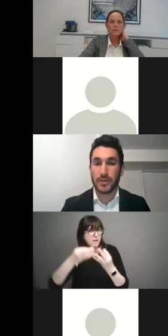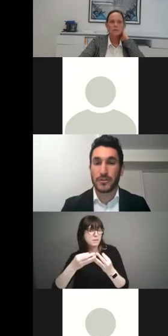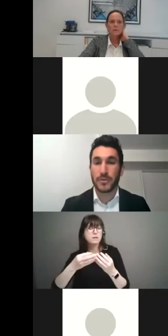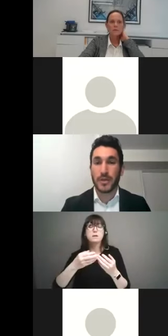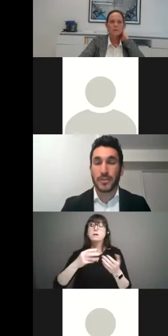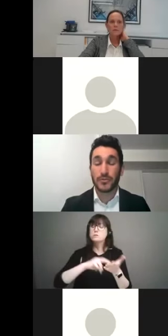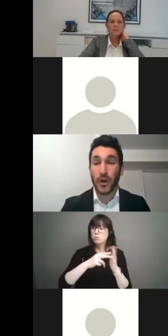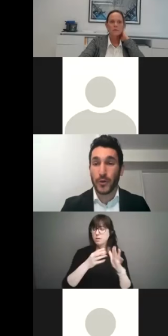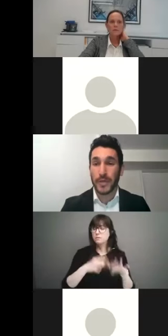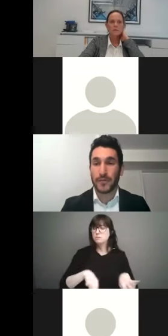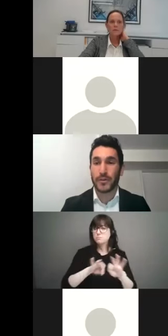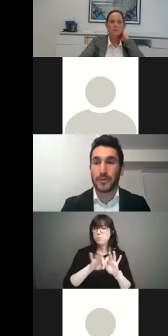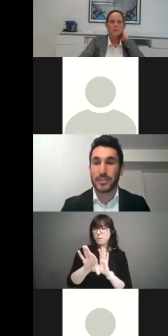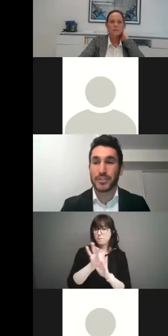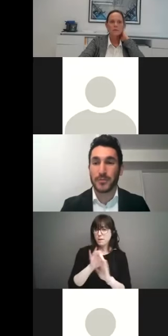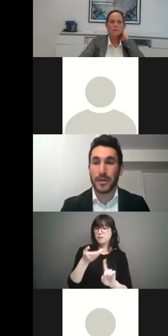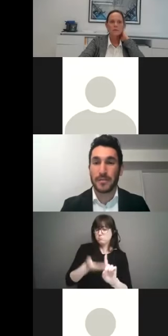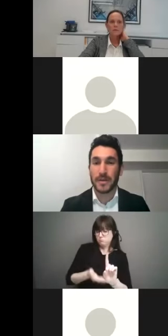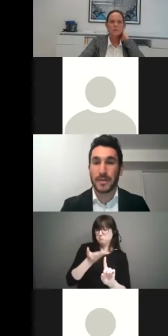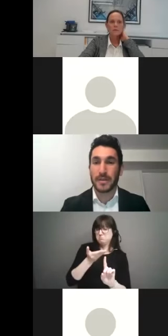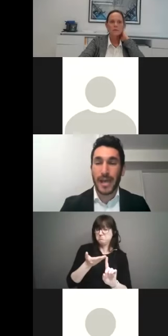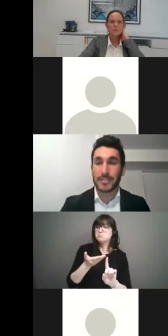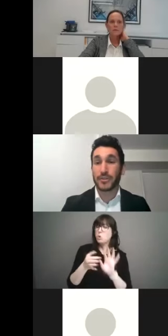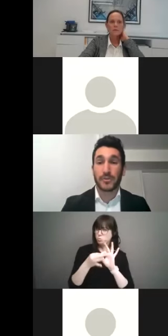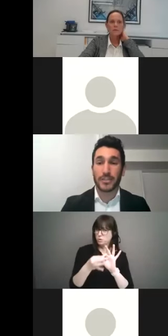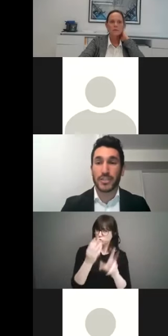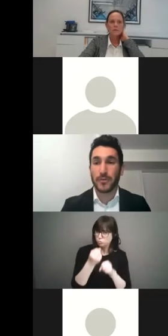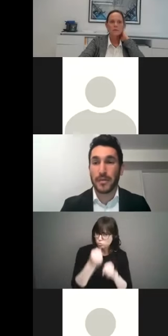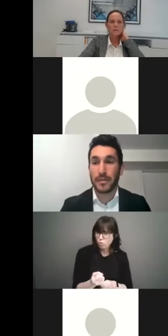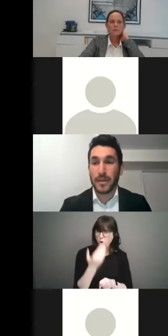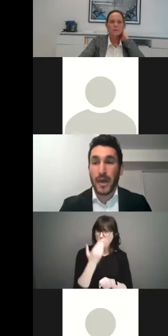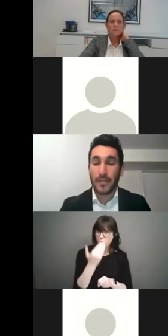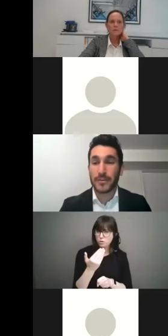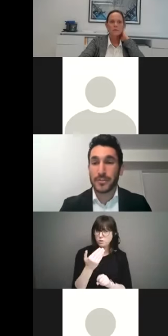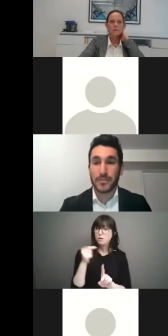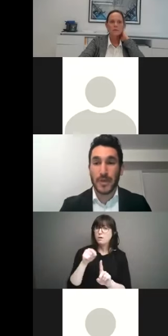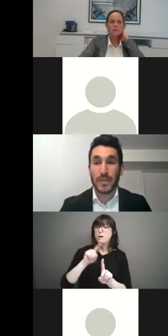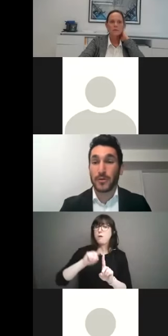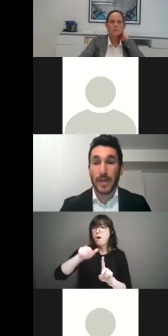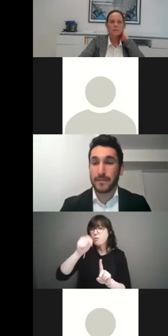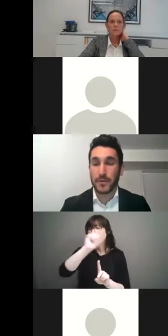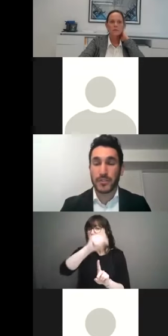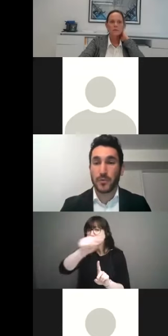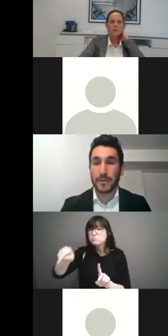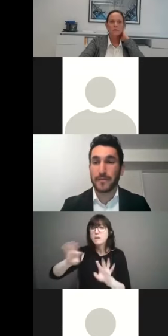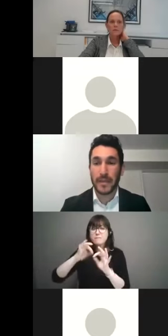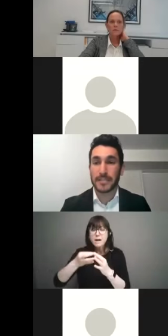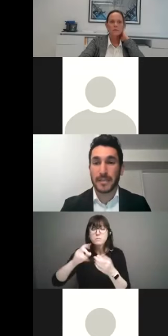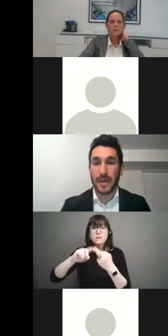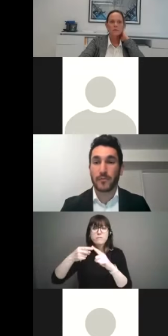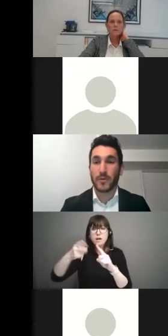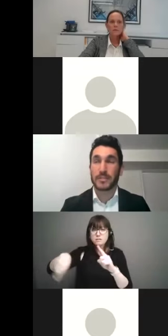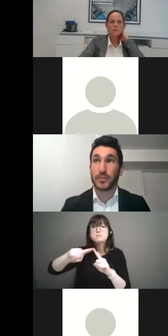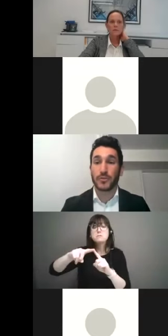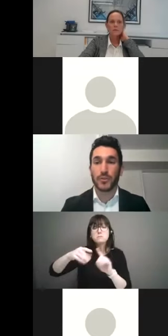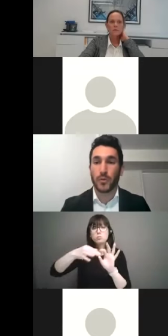your attorney who you not only have a good relationship with, but has a good relationship with others in your life, your supportive friends and